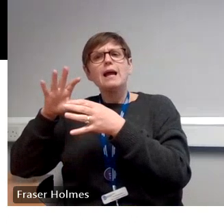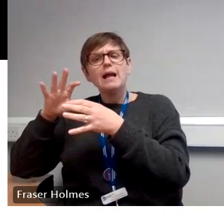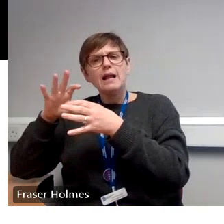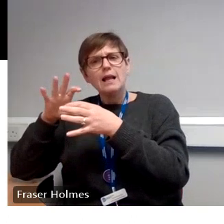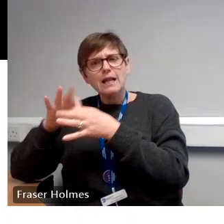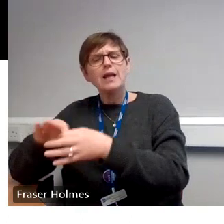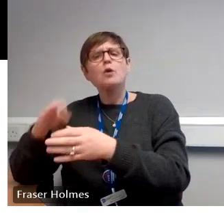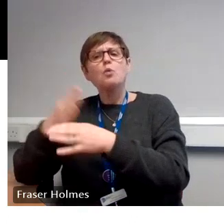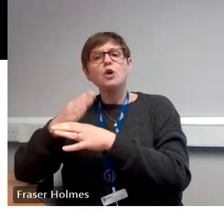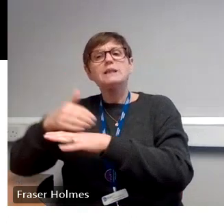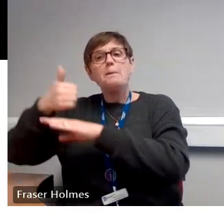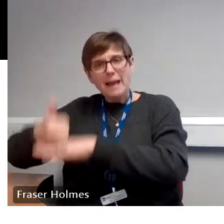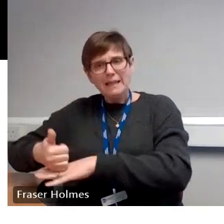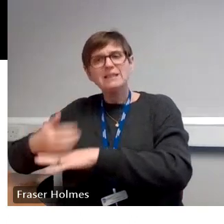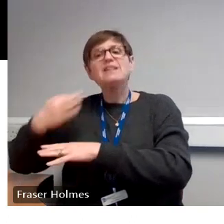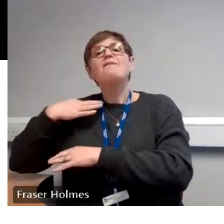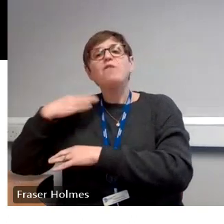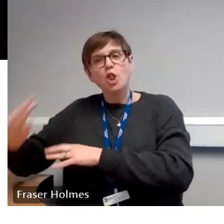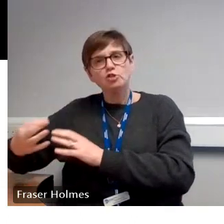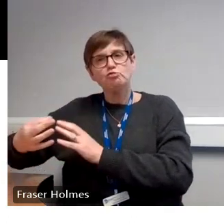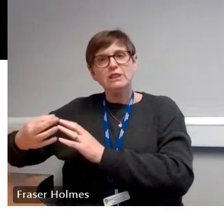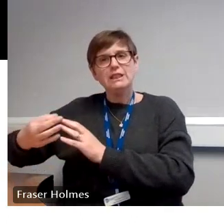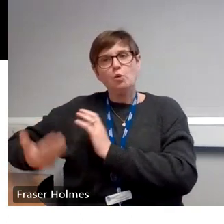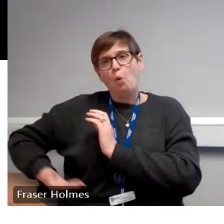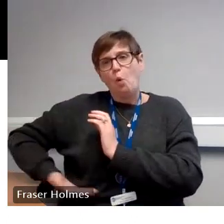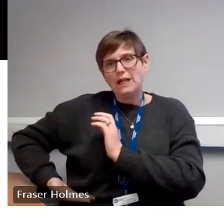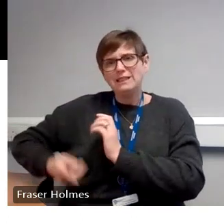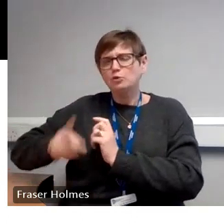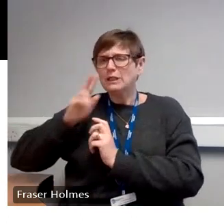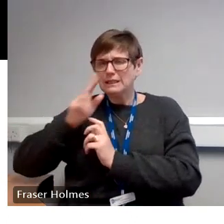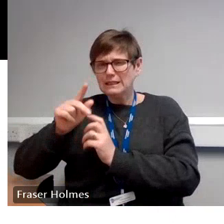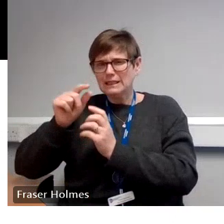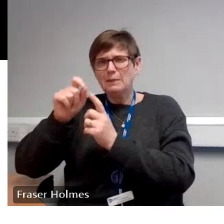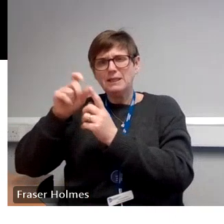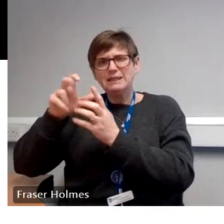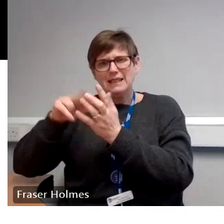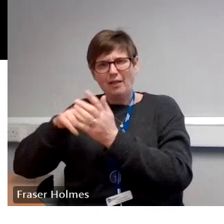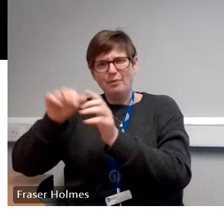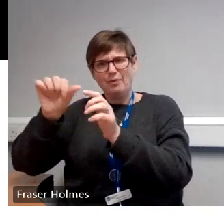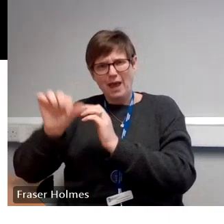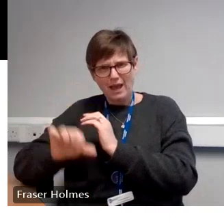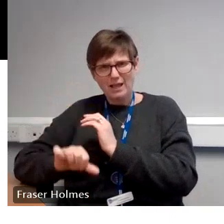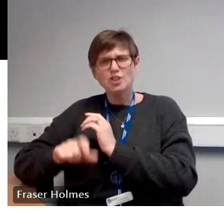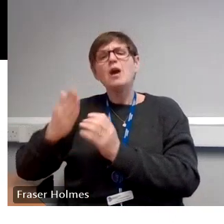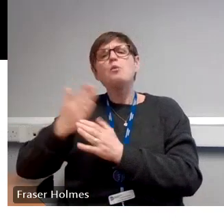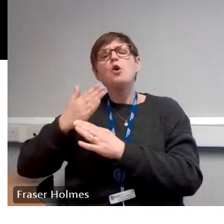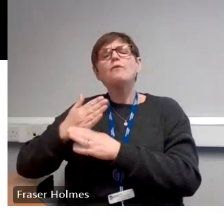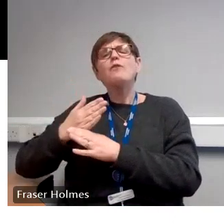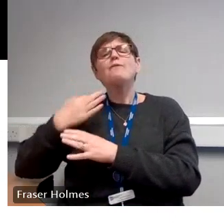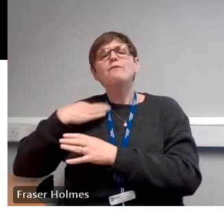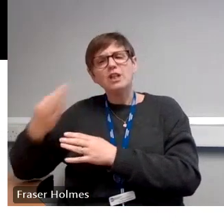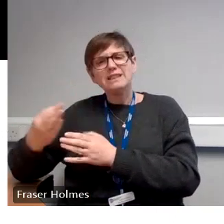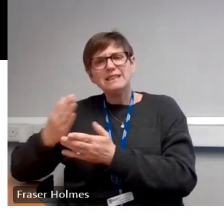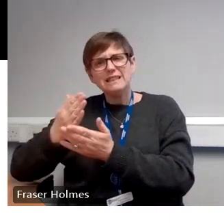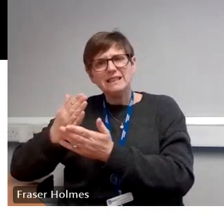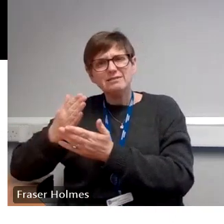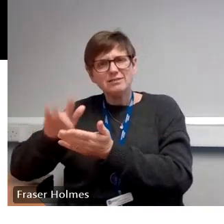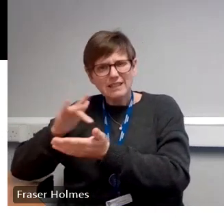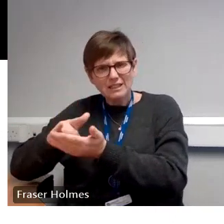sector organisation. So you can see those PCNs there. So those social prescribers work from our volunteer centres, our community